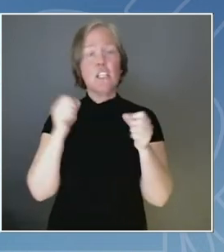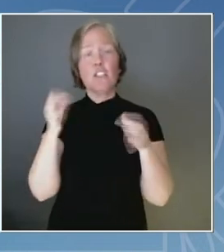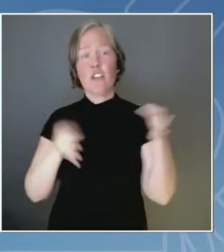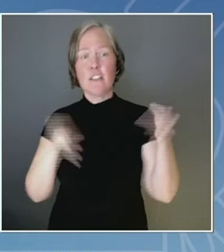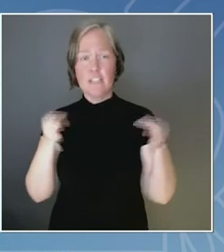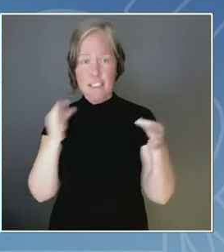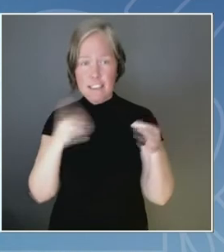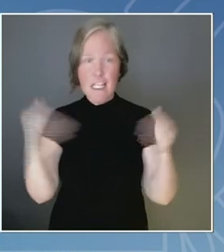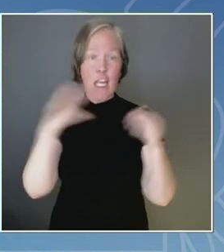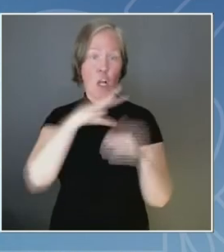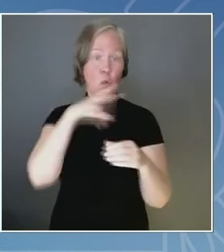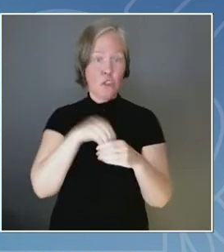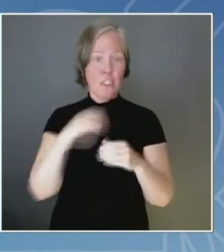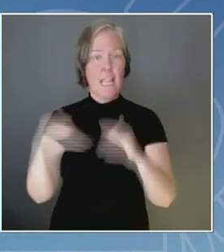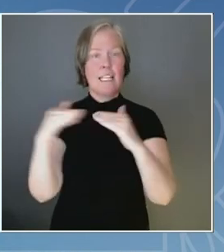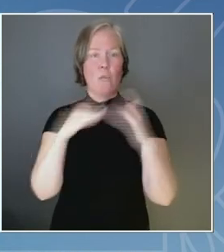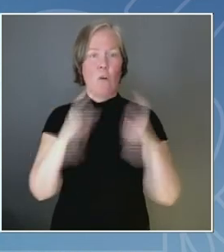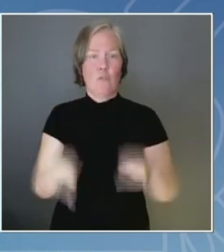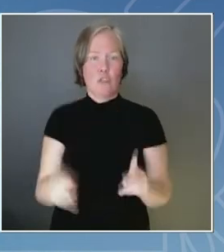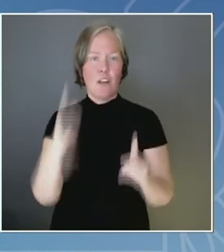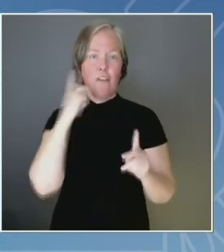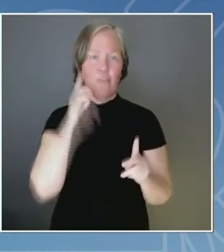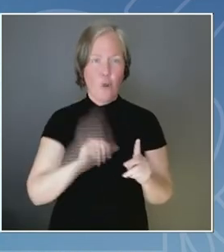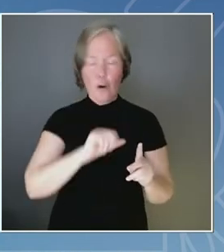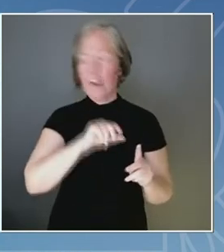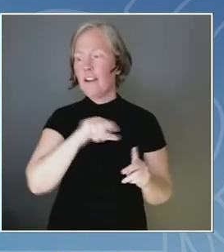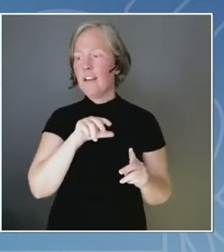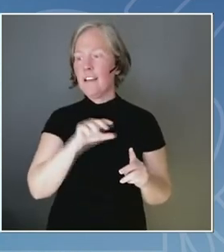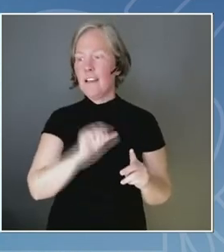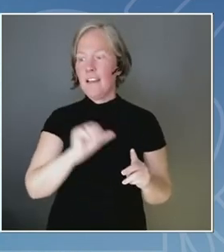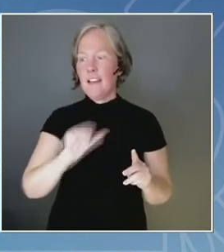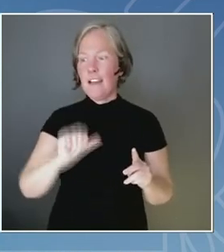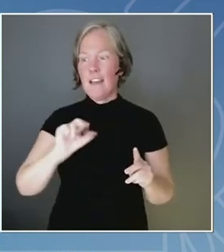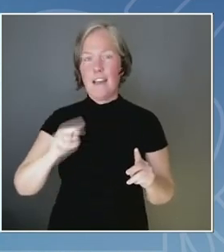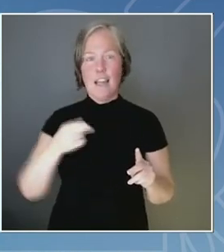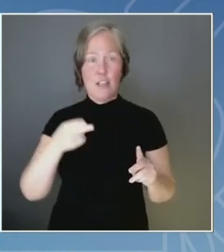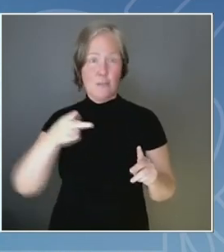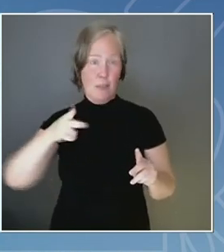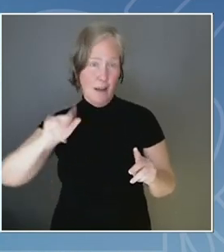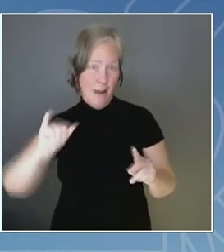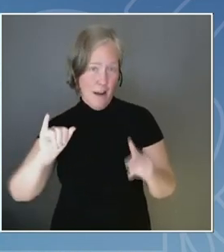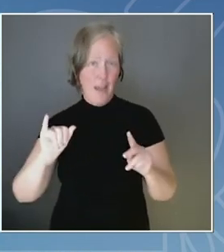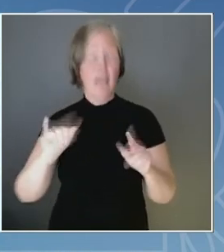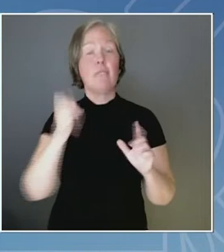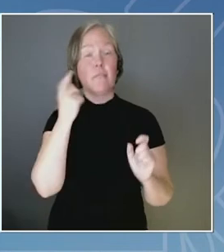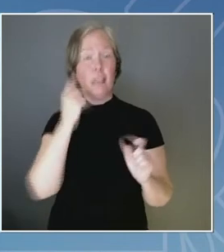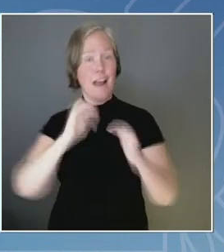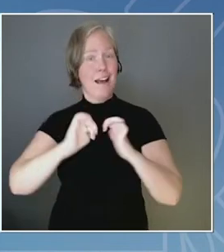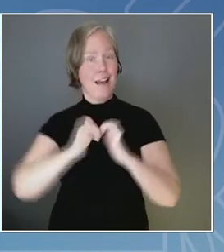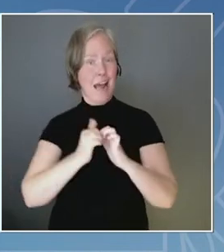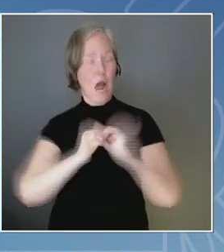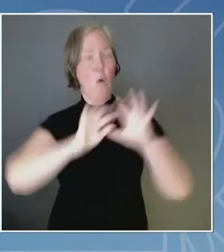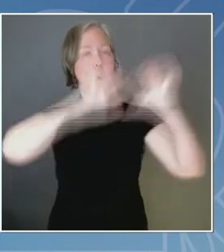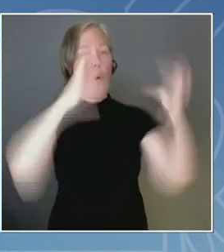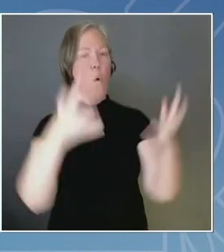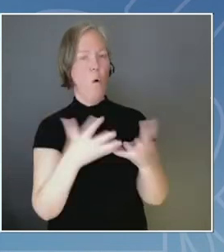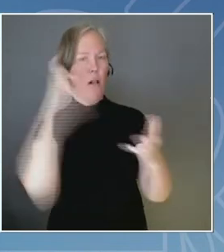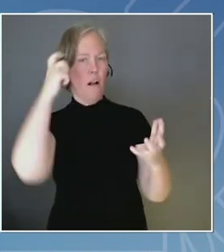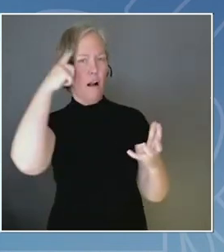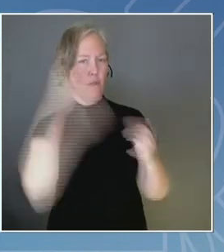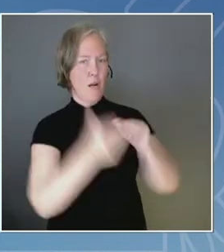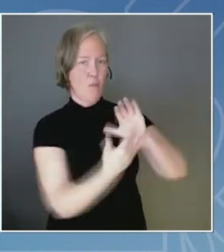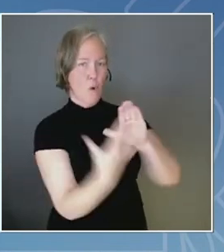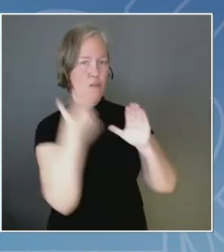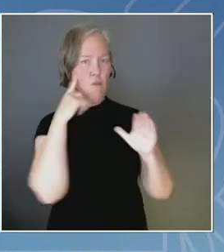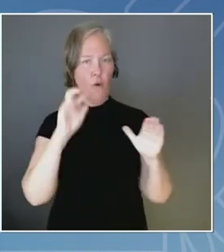Asian Americans, Native Hawaiians, and Pacific Islander communities through a whole of government approach to racial justice. Her past government